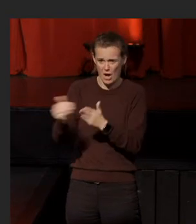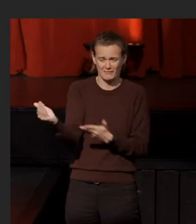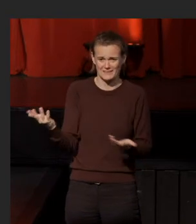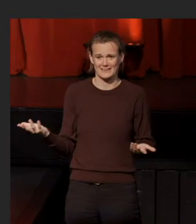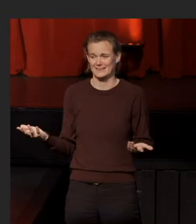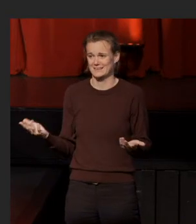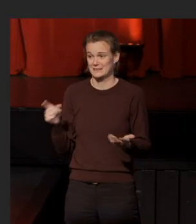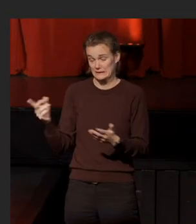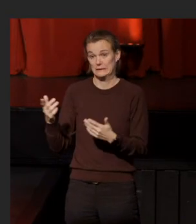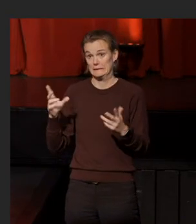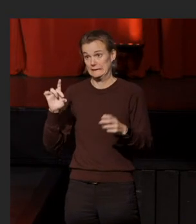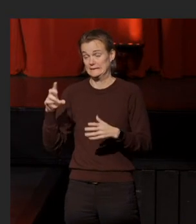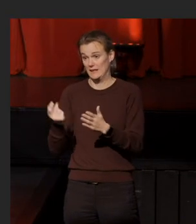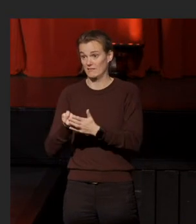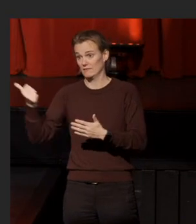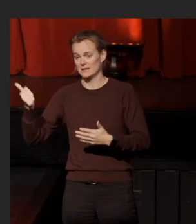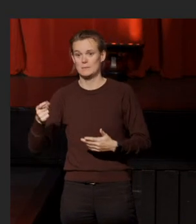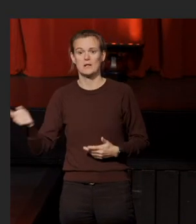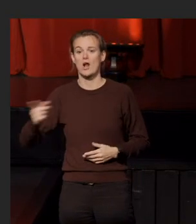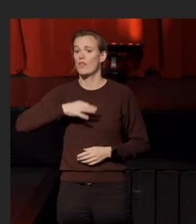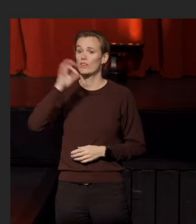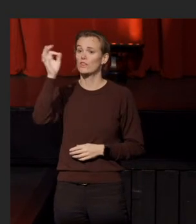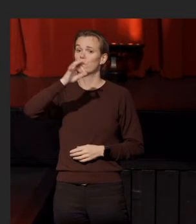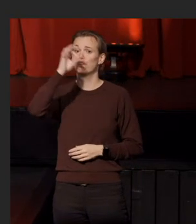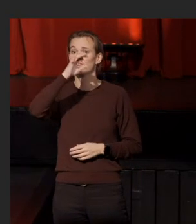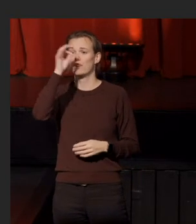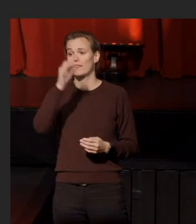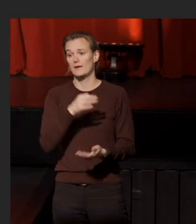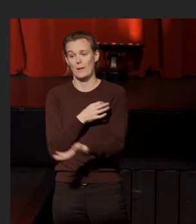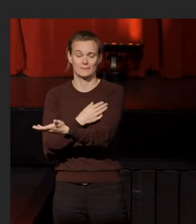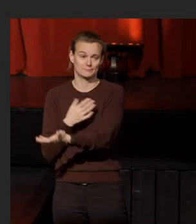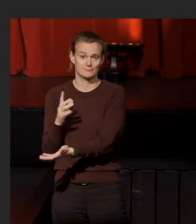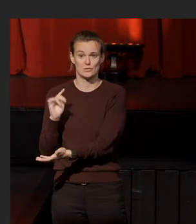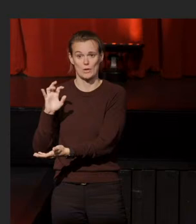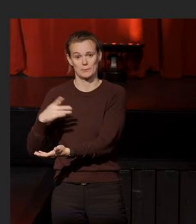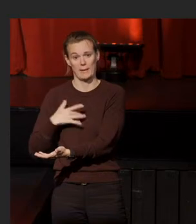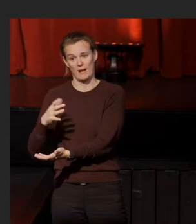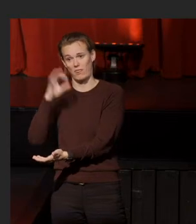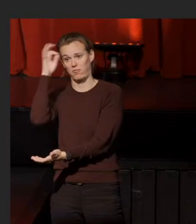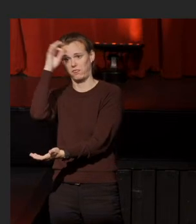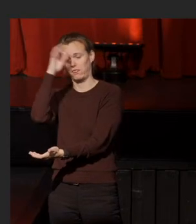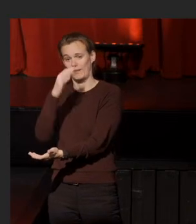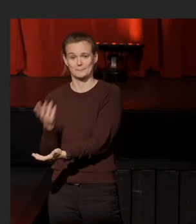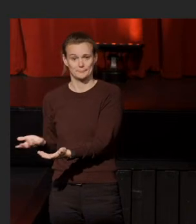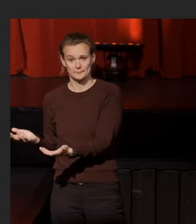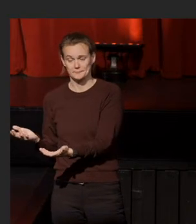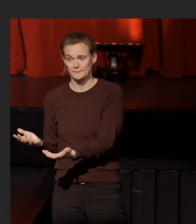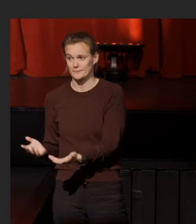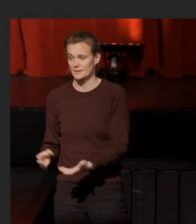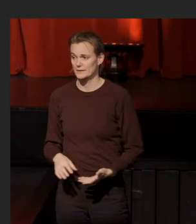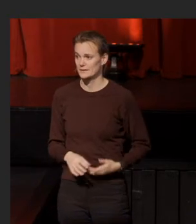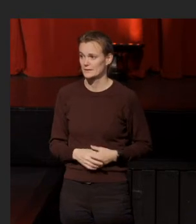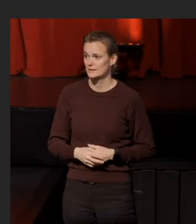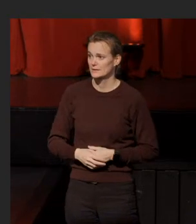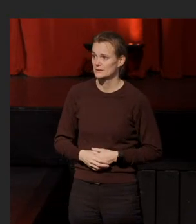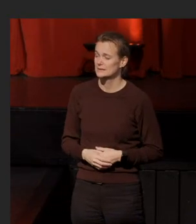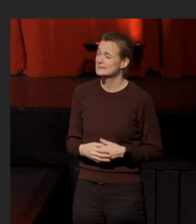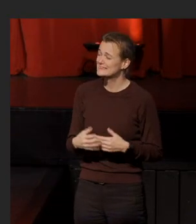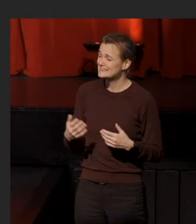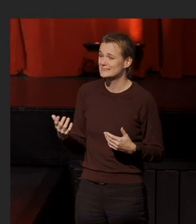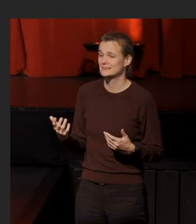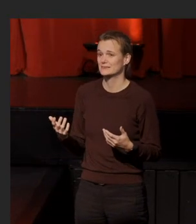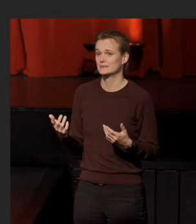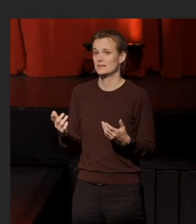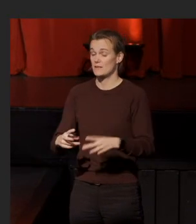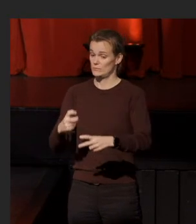was. And he didn't realize it because he's, Donald Trump. So this is why, the solutions